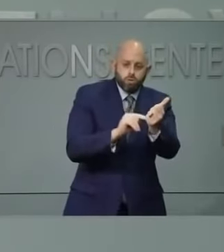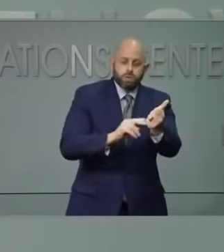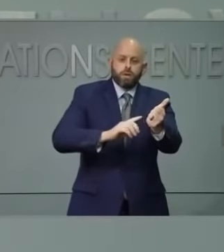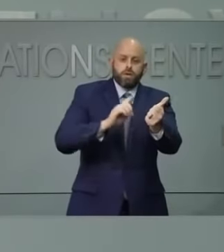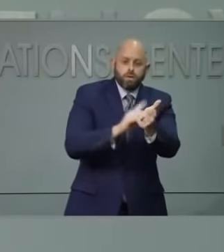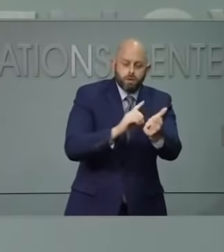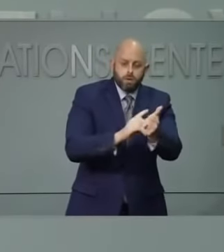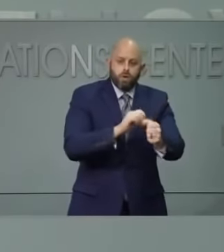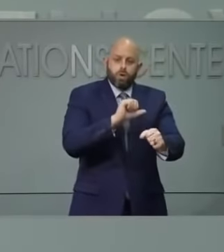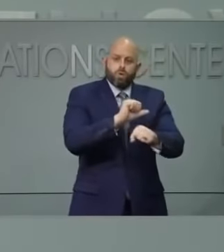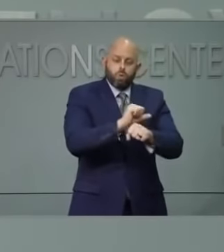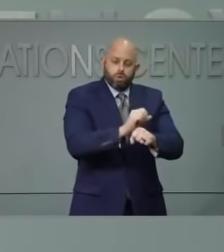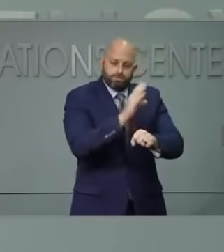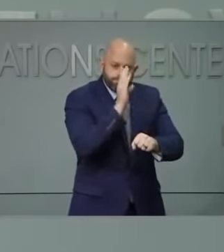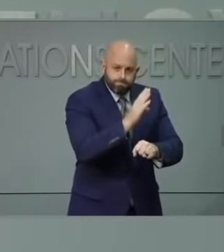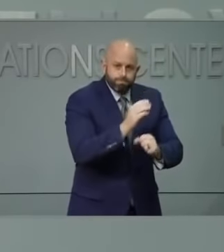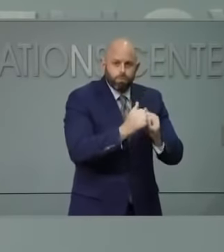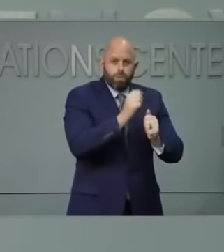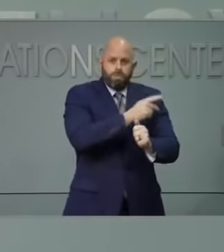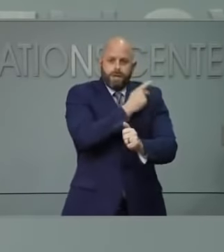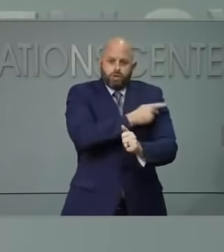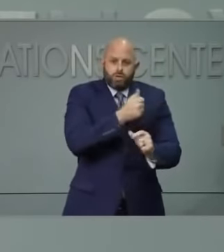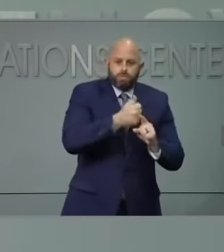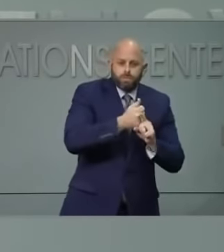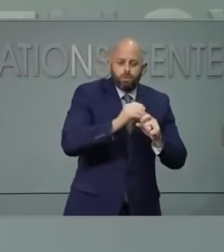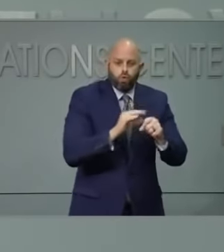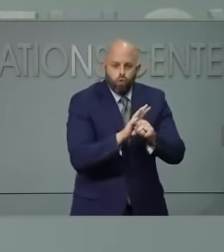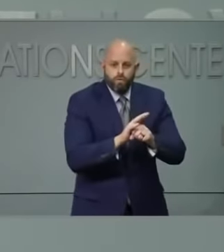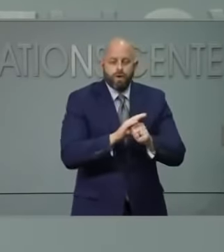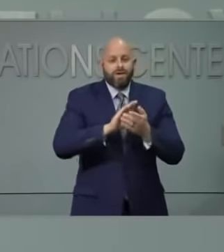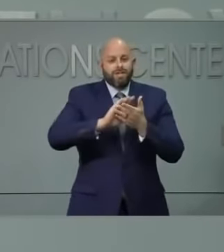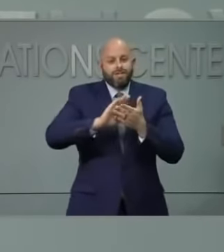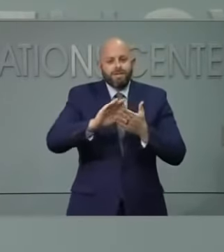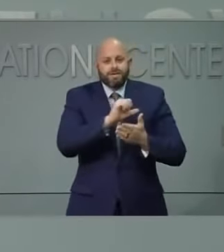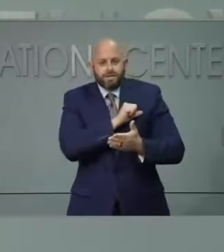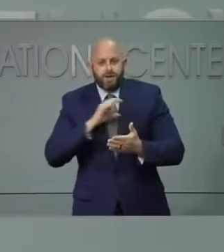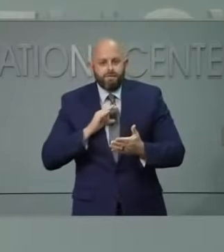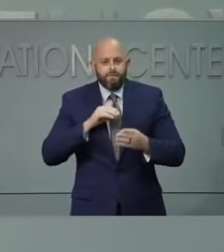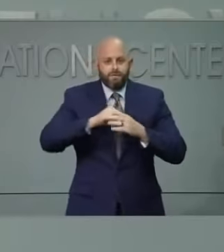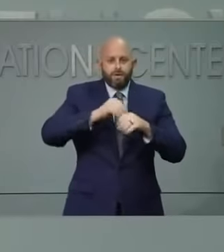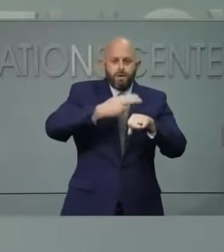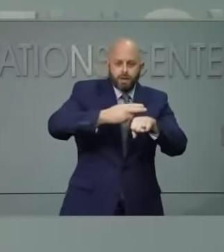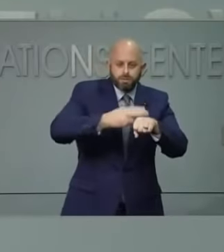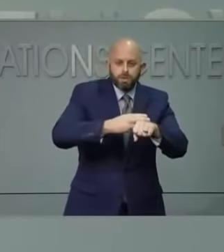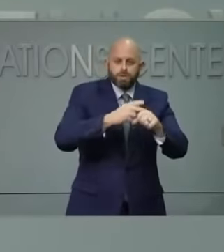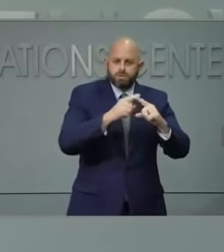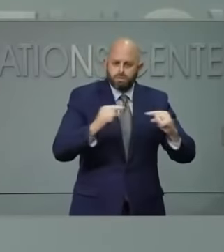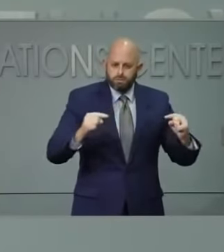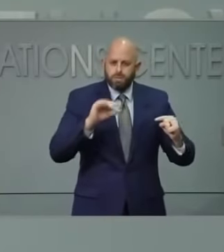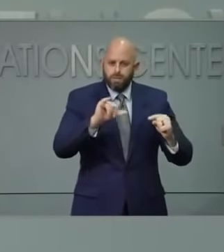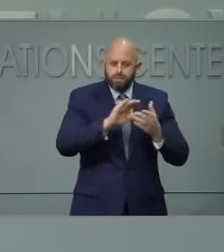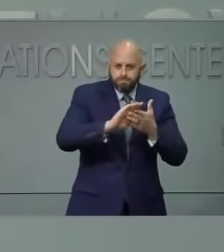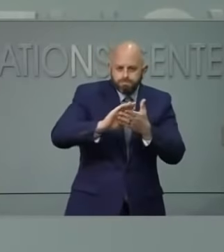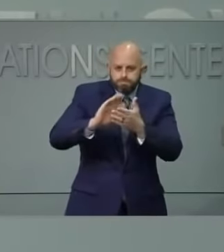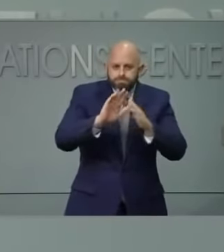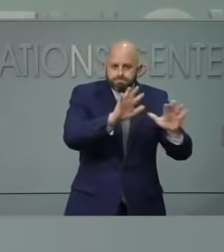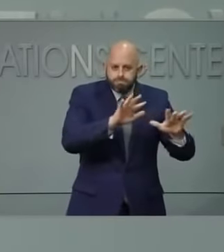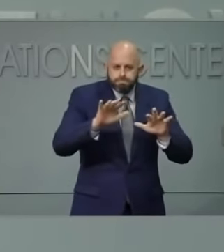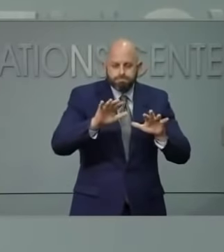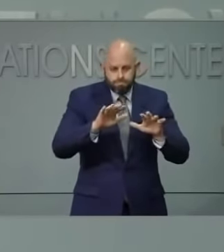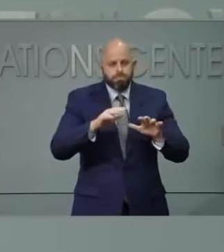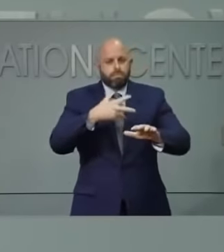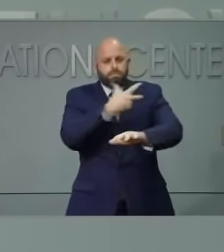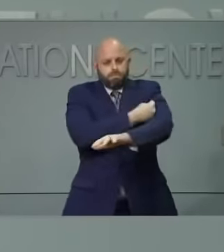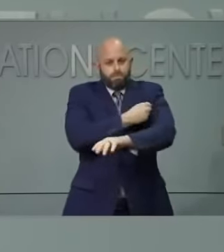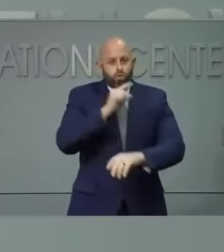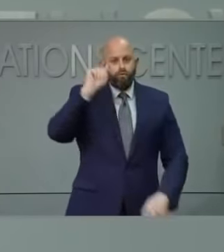COVID patients, either clinical staff or the cleaning and environmental staff who work directly with COVID patients or in COVID units. We're also going to